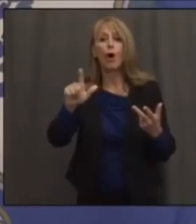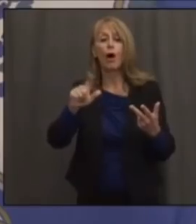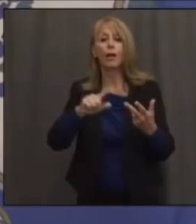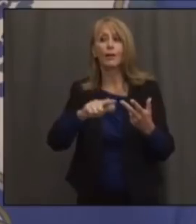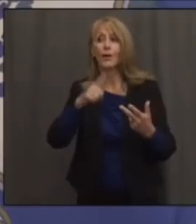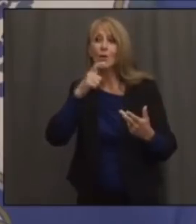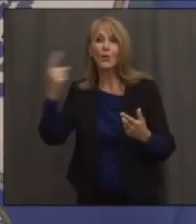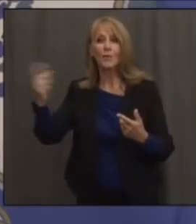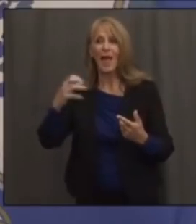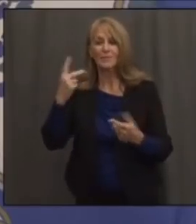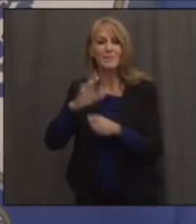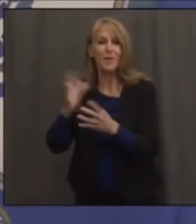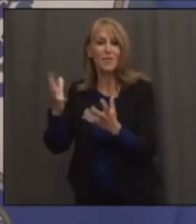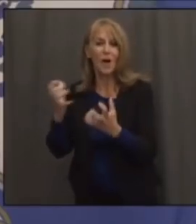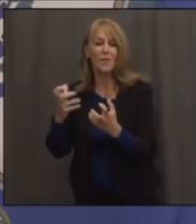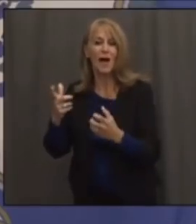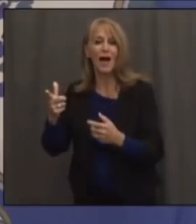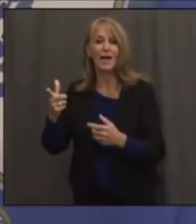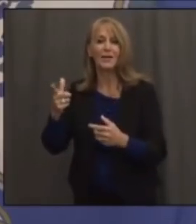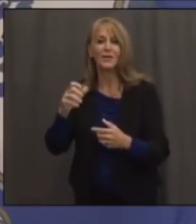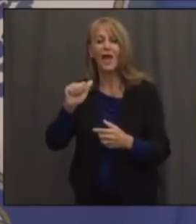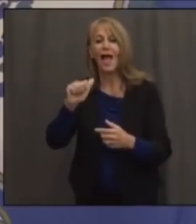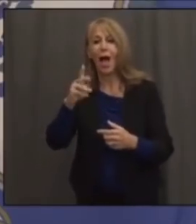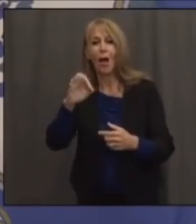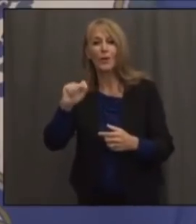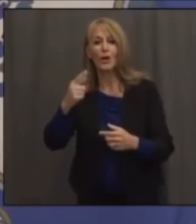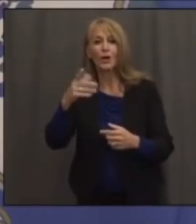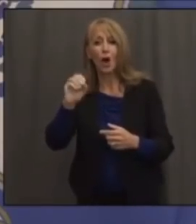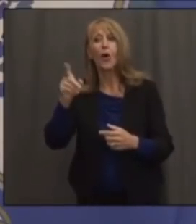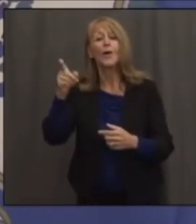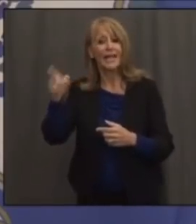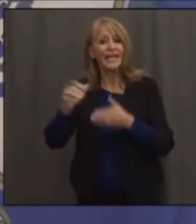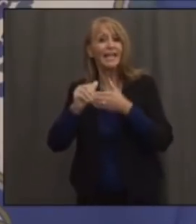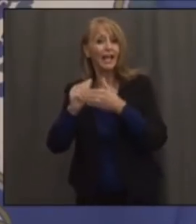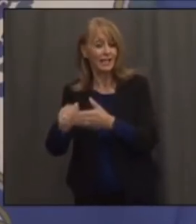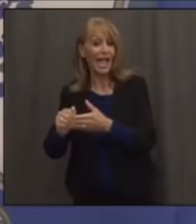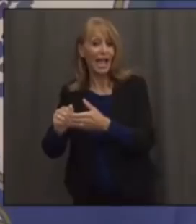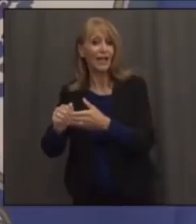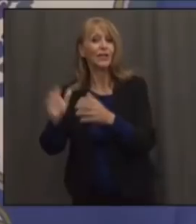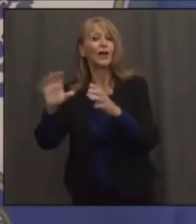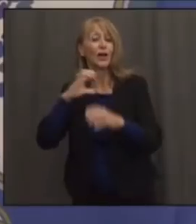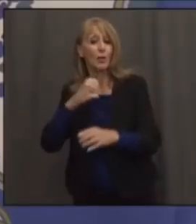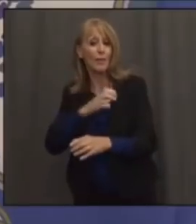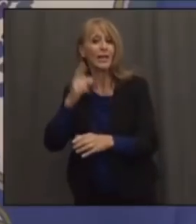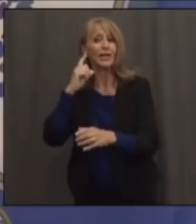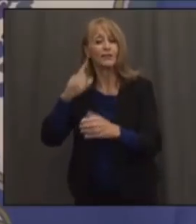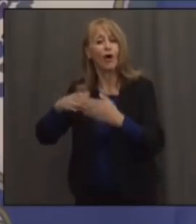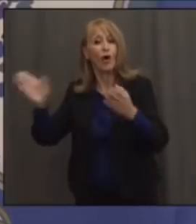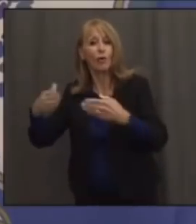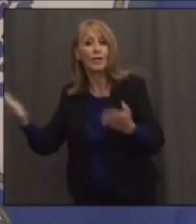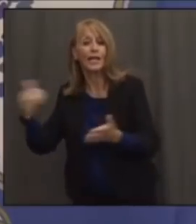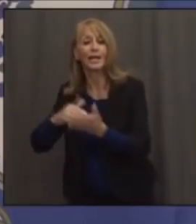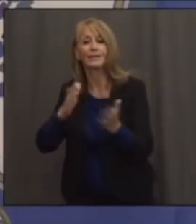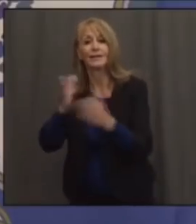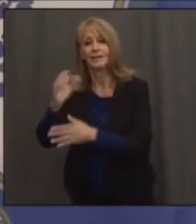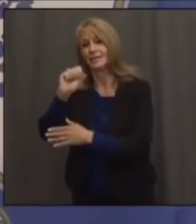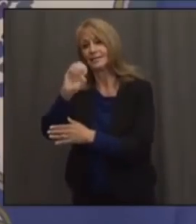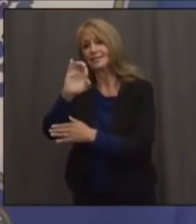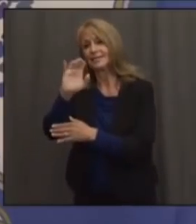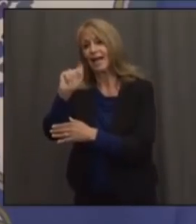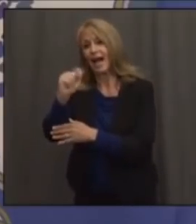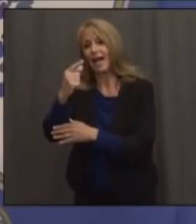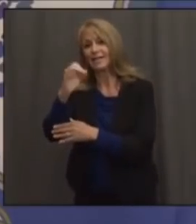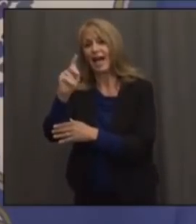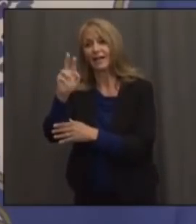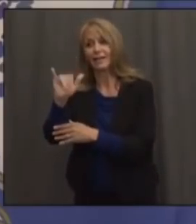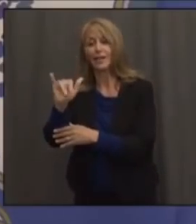by popular demand, Indra Nooyi and Albert Coe, who led our reopening committee. And, of course, Scott Gottlieb. And everybody always says,